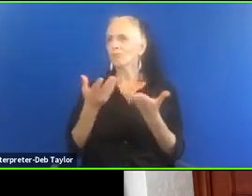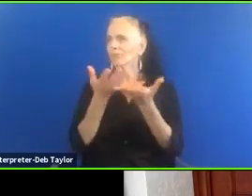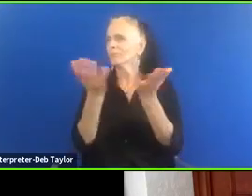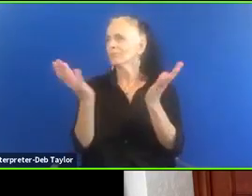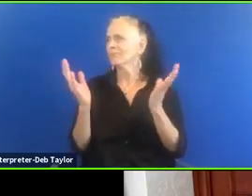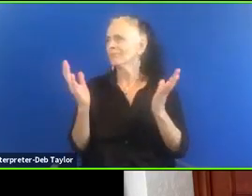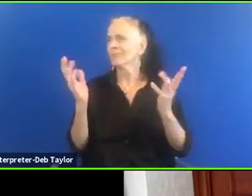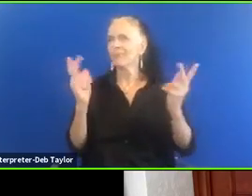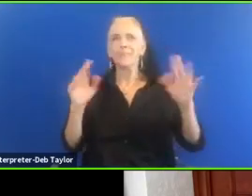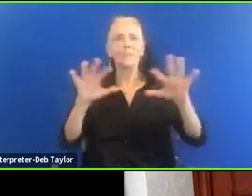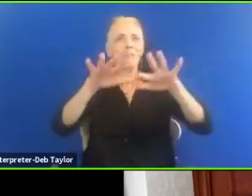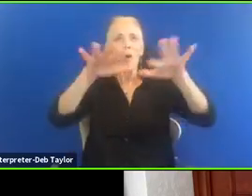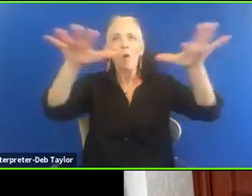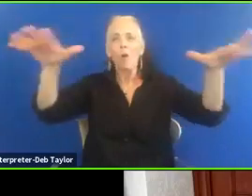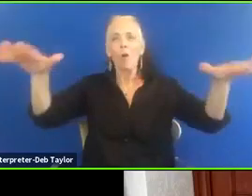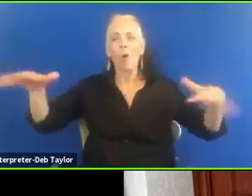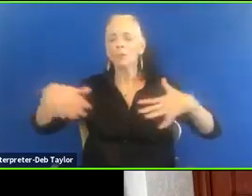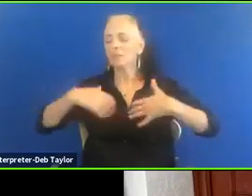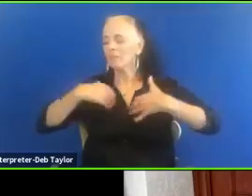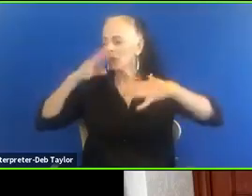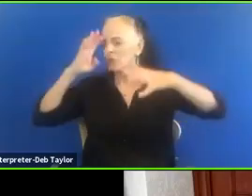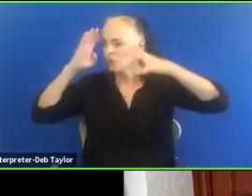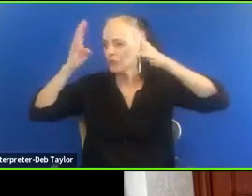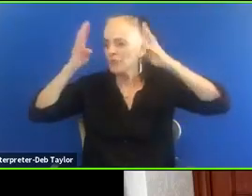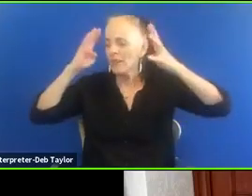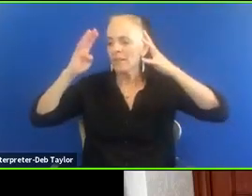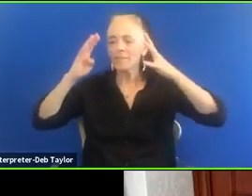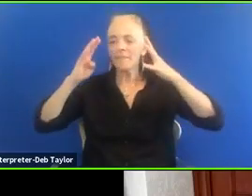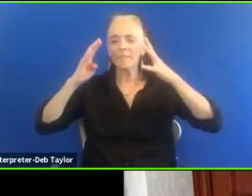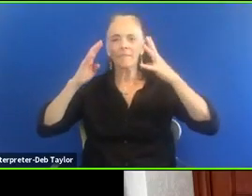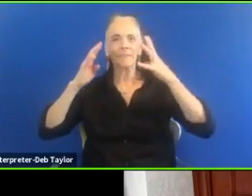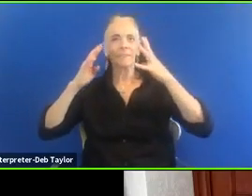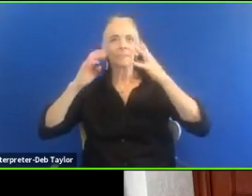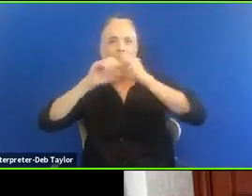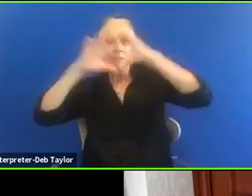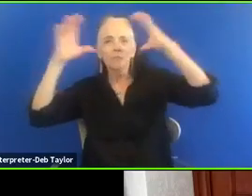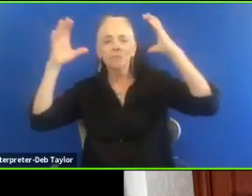our folks and finding different ways to